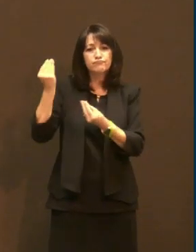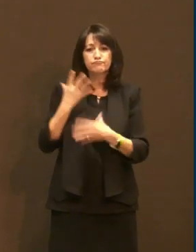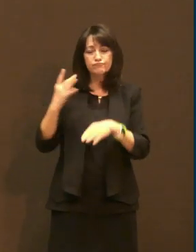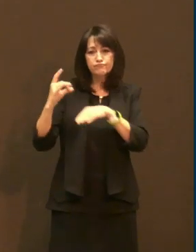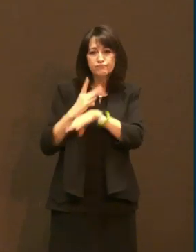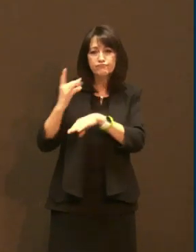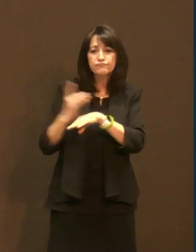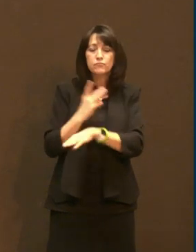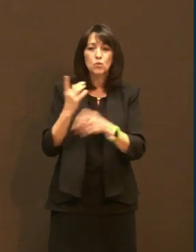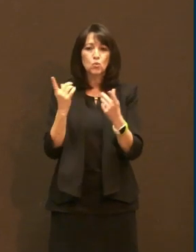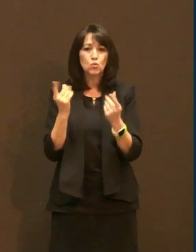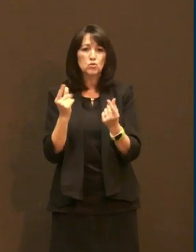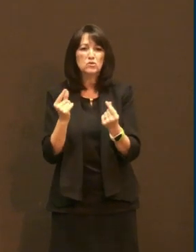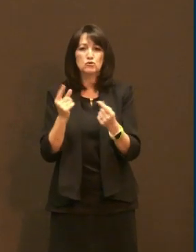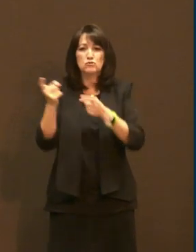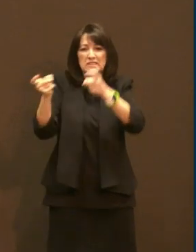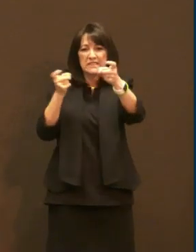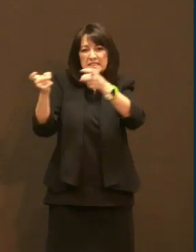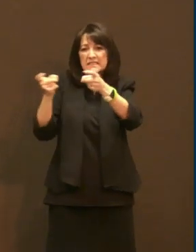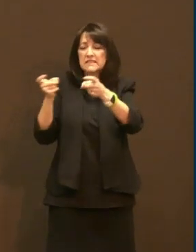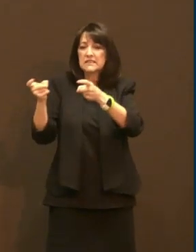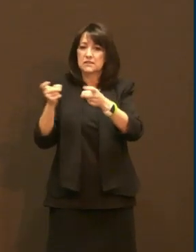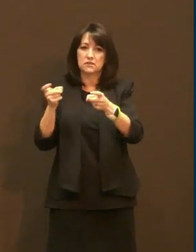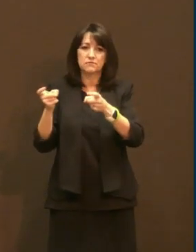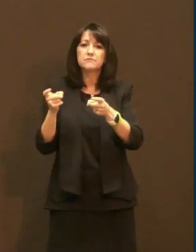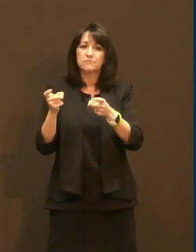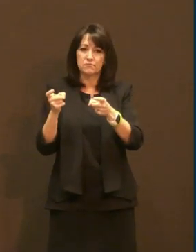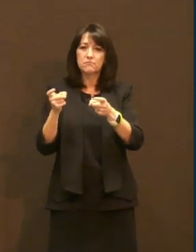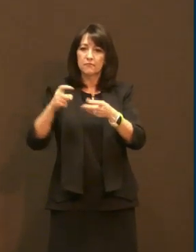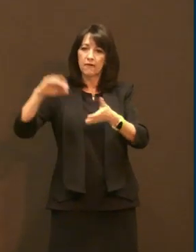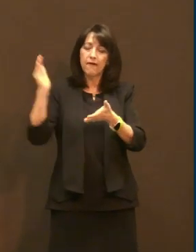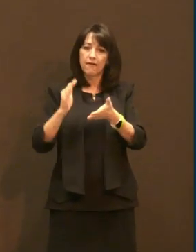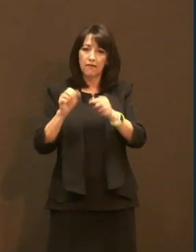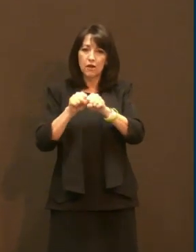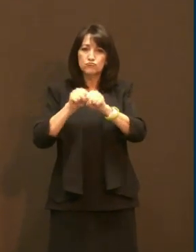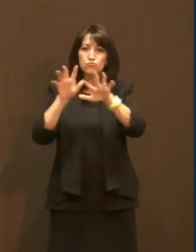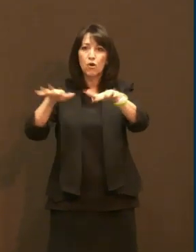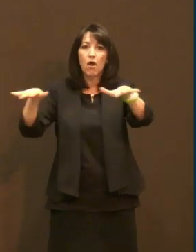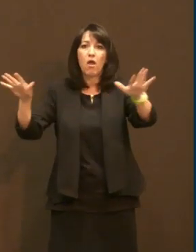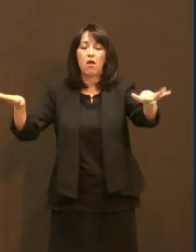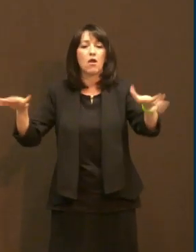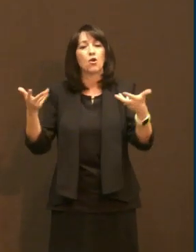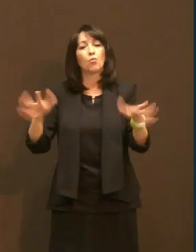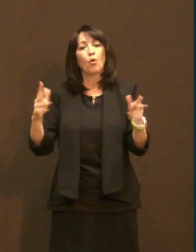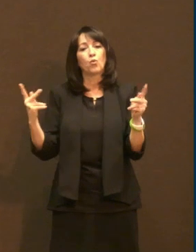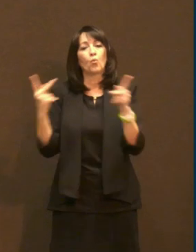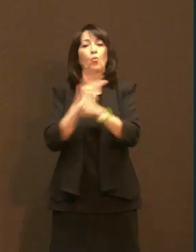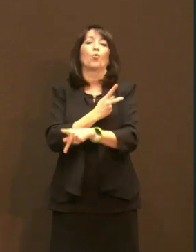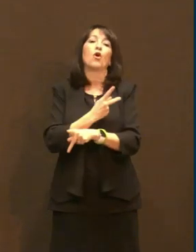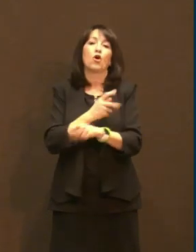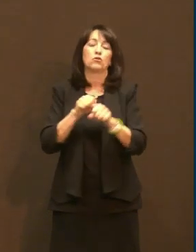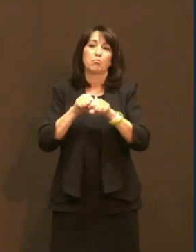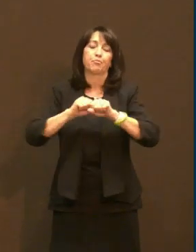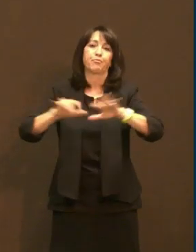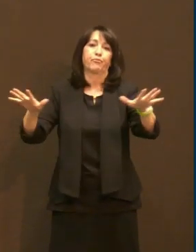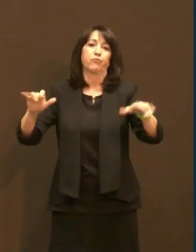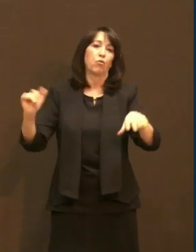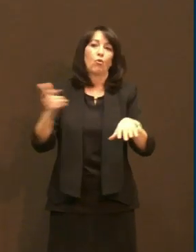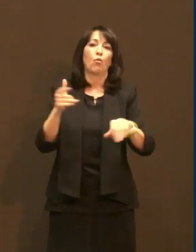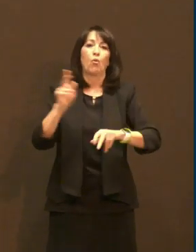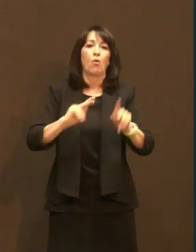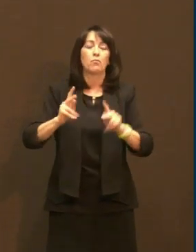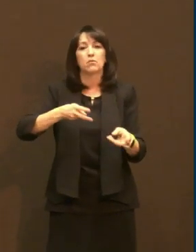the ground here consulting, the White House Task Force consulting on our testing plan going forward. And I think it's fair to